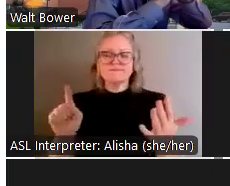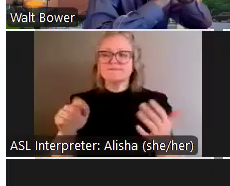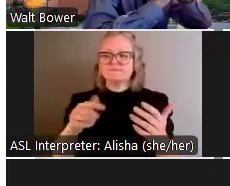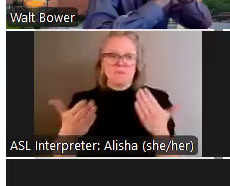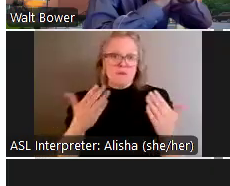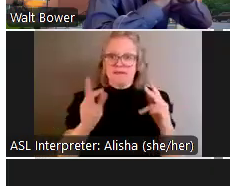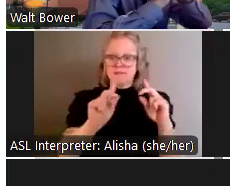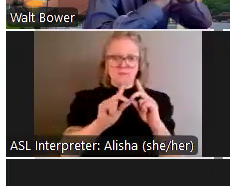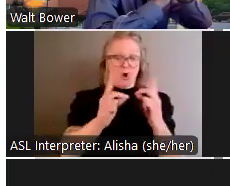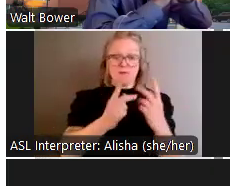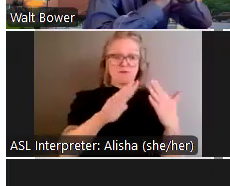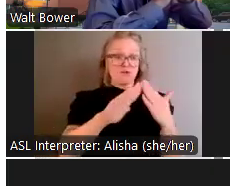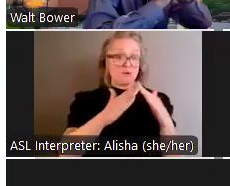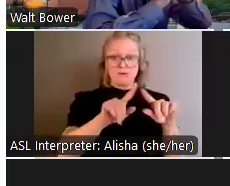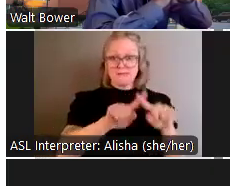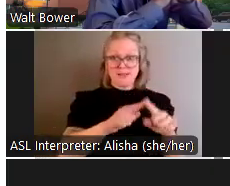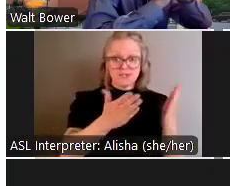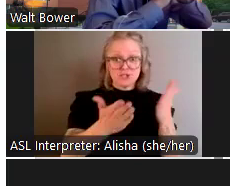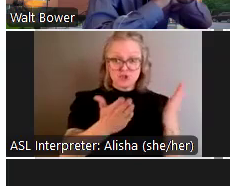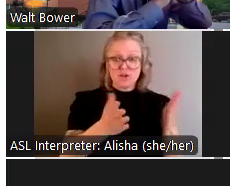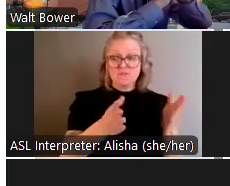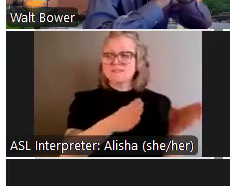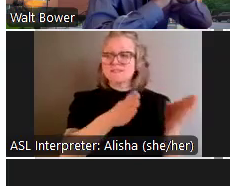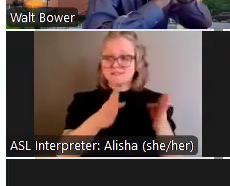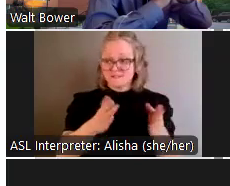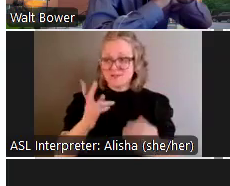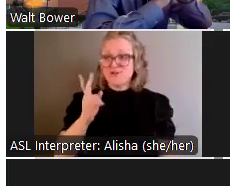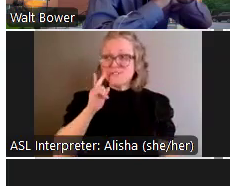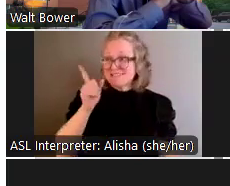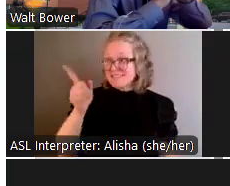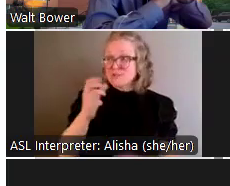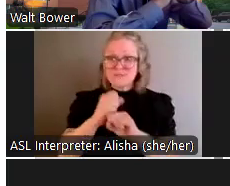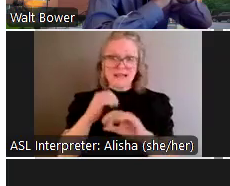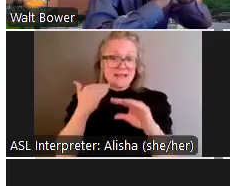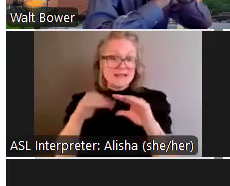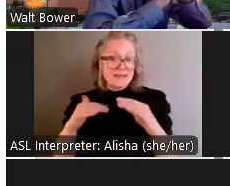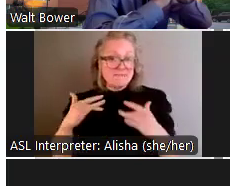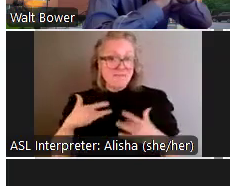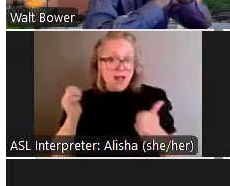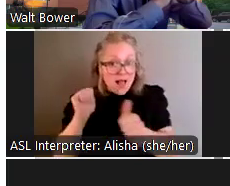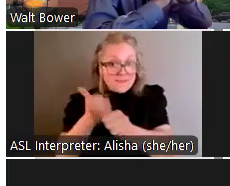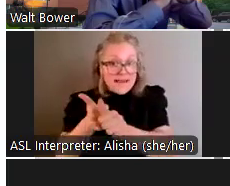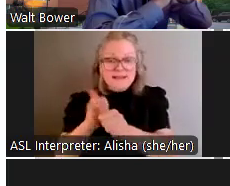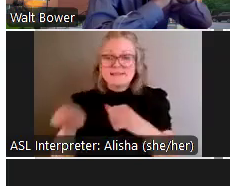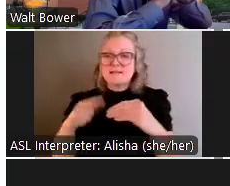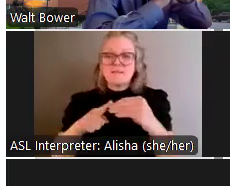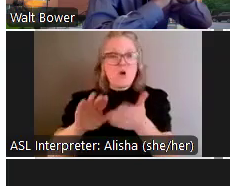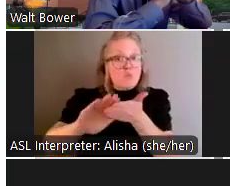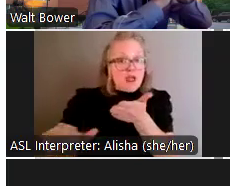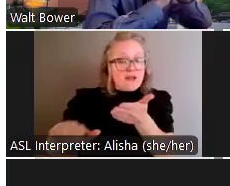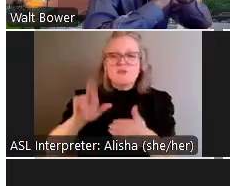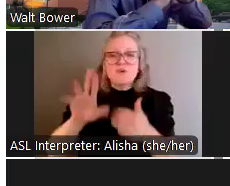Community-Based Services, here's, to receive email updates about waivers or to make a public comment on a